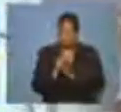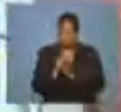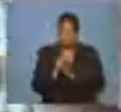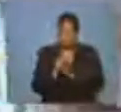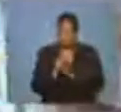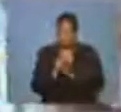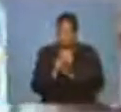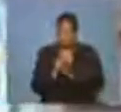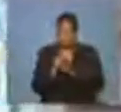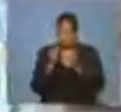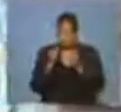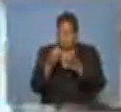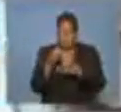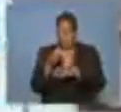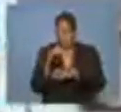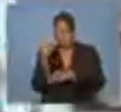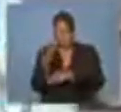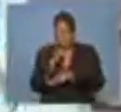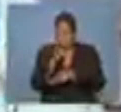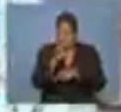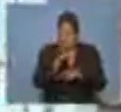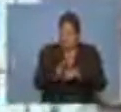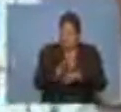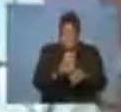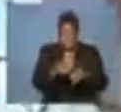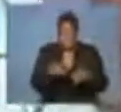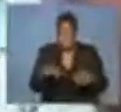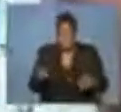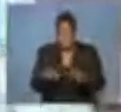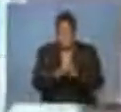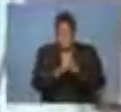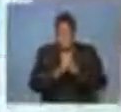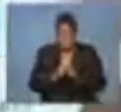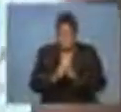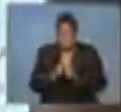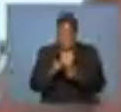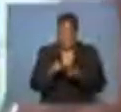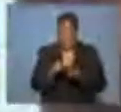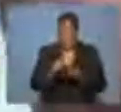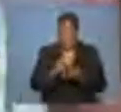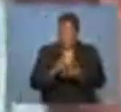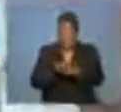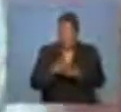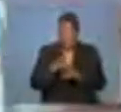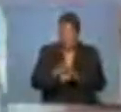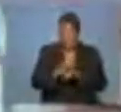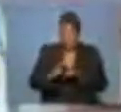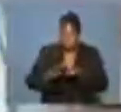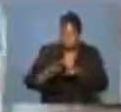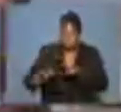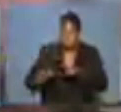roots and often in hurricane conditions they wash over and the beach erodes. When you have good